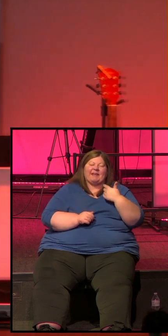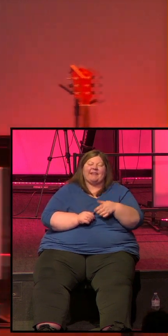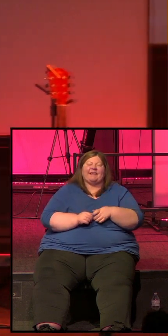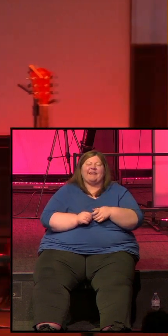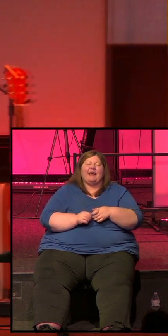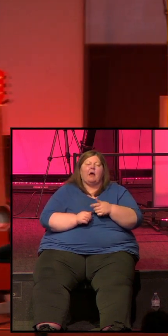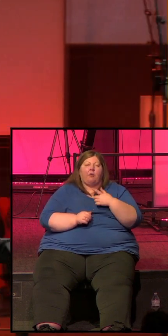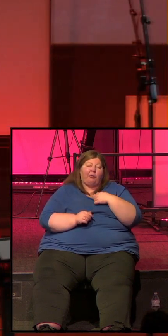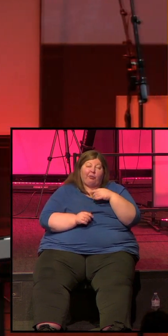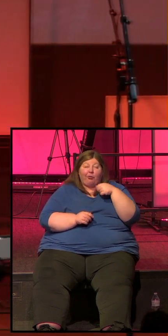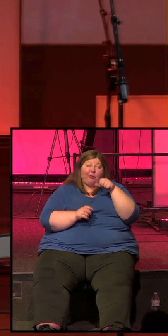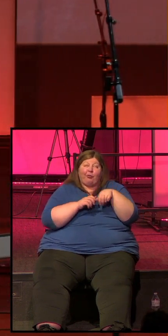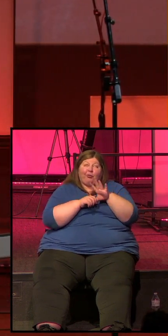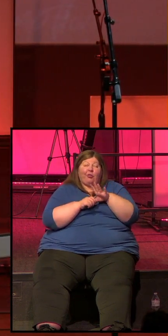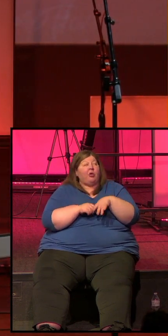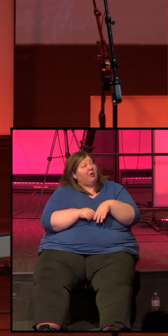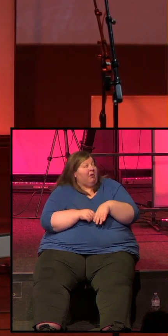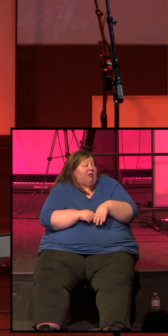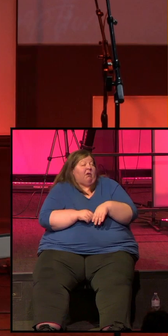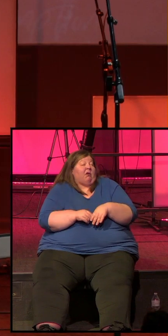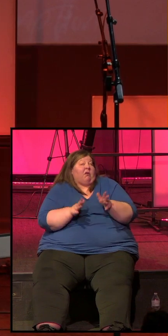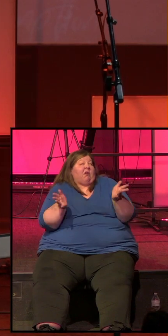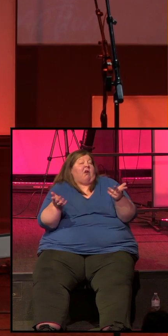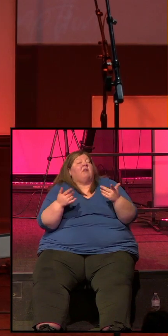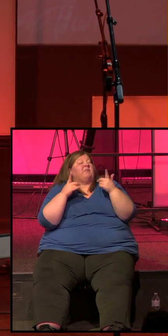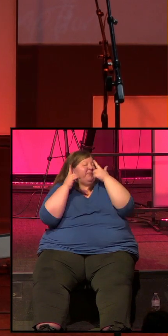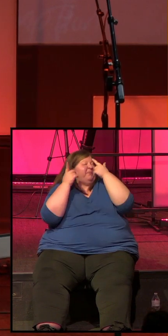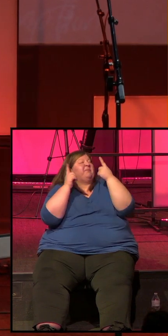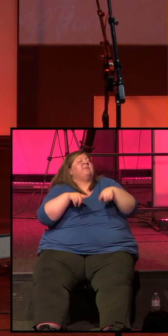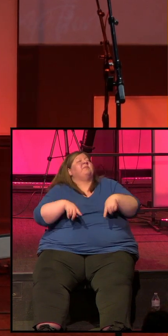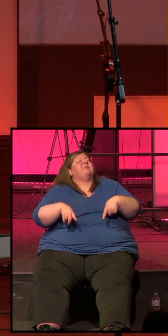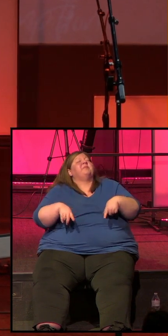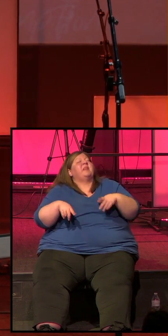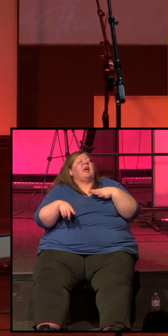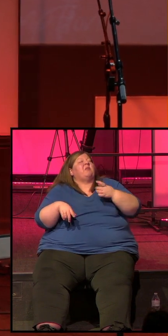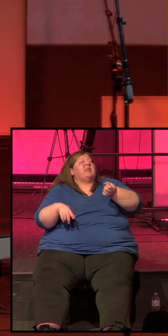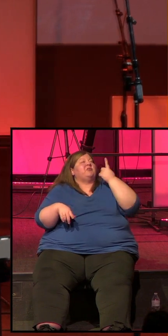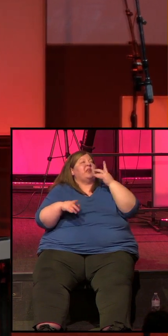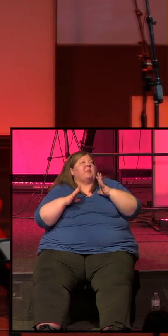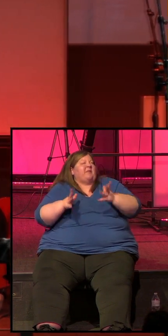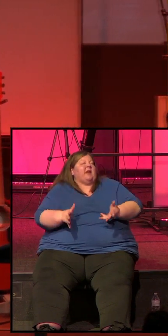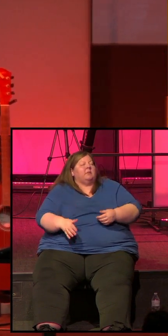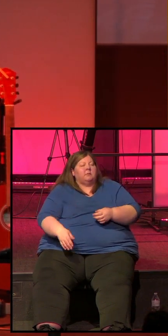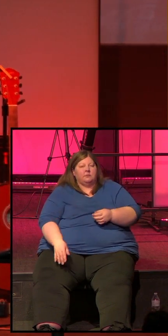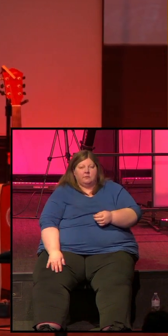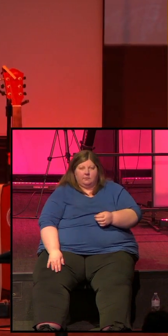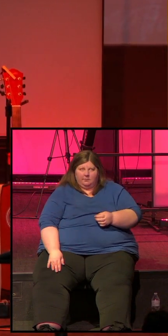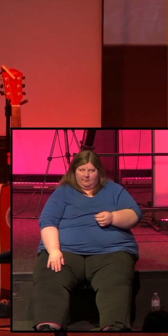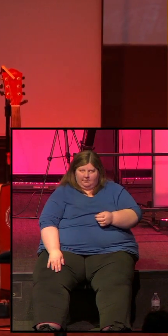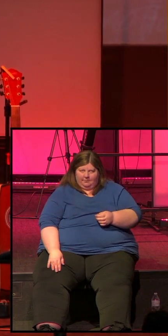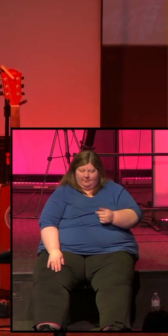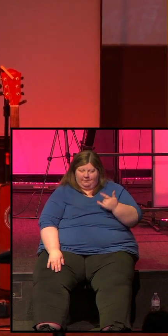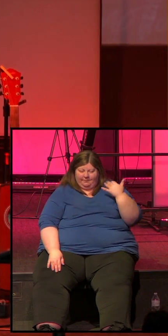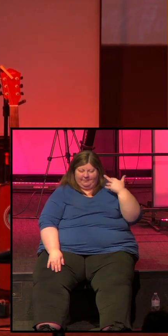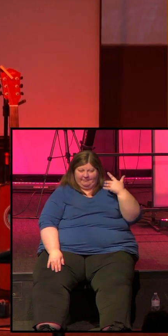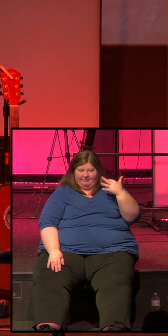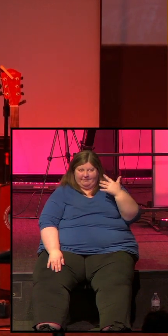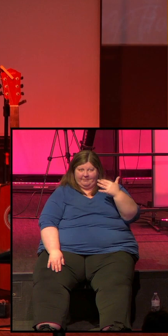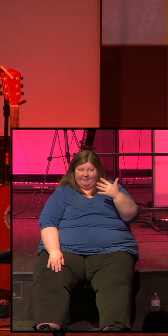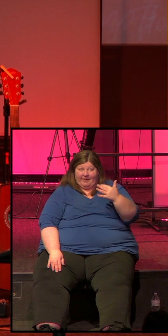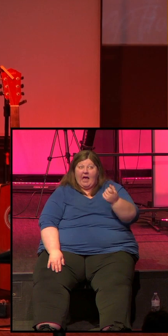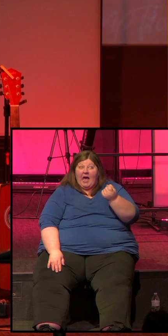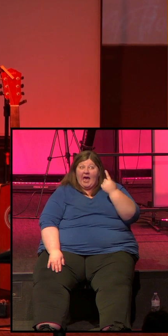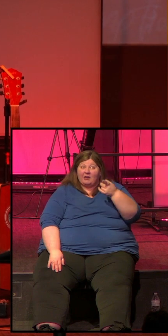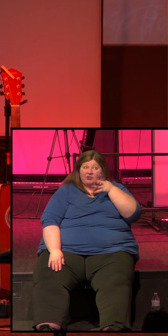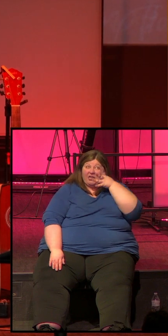my ignorance, I retorted back and I said, "You know what? Me too, because I'll understand them." Well, here we are years later, and I understand their